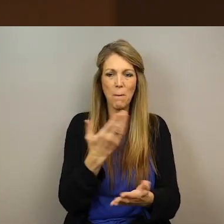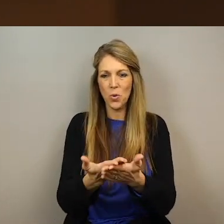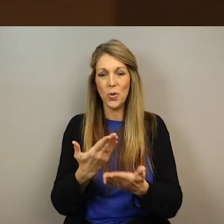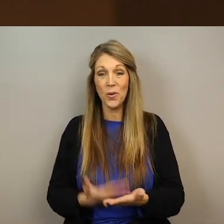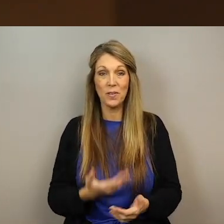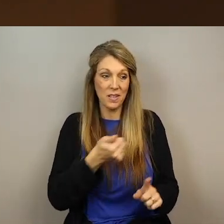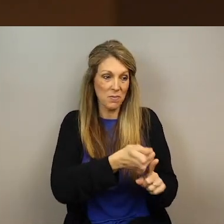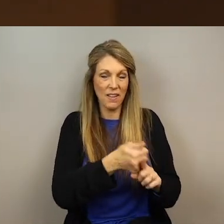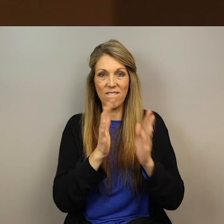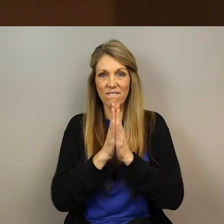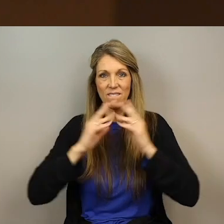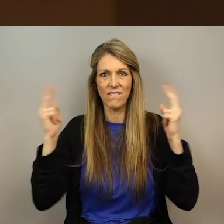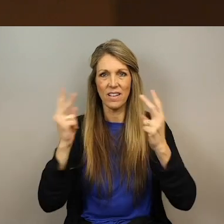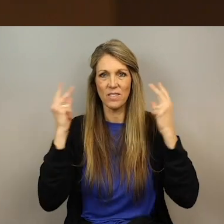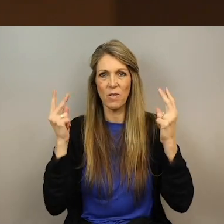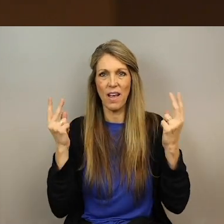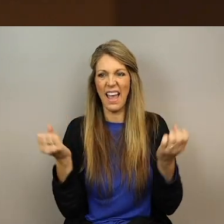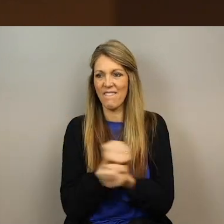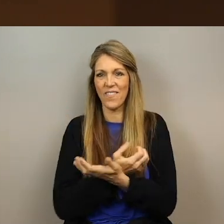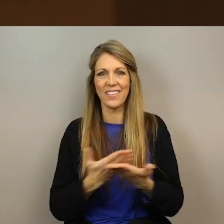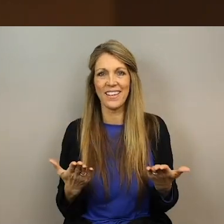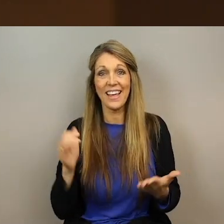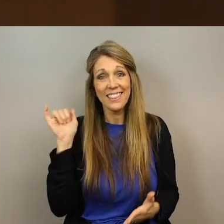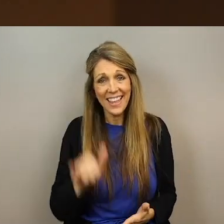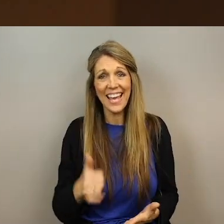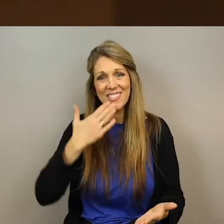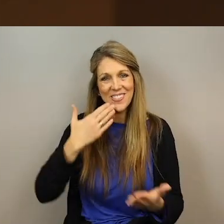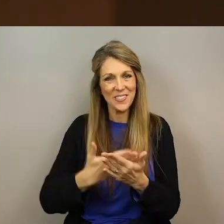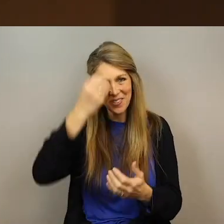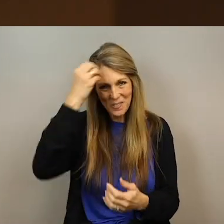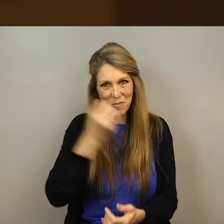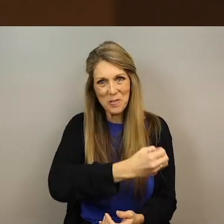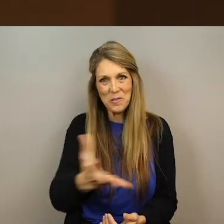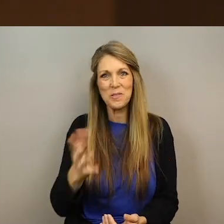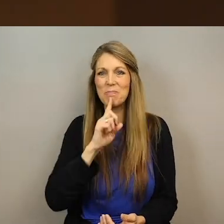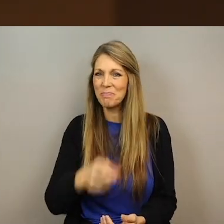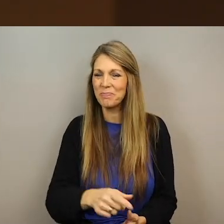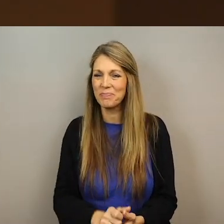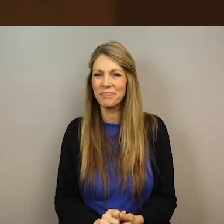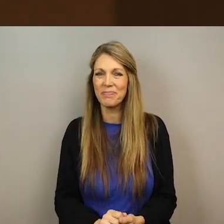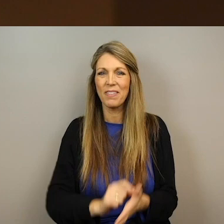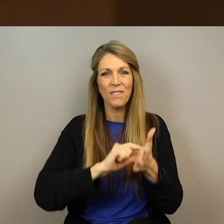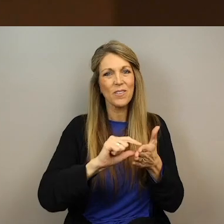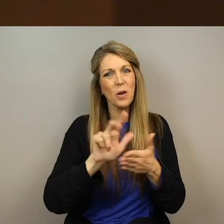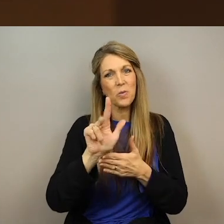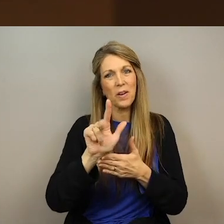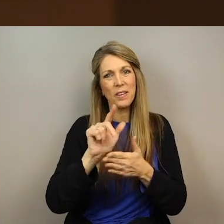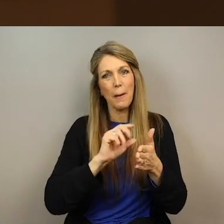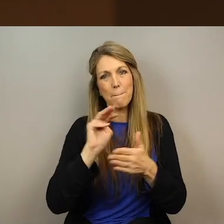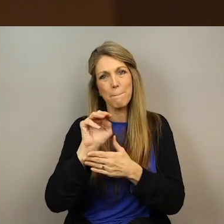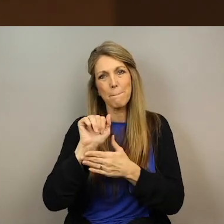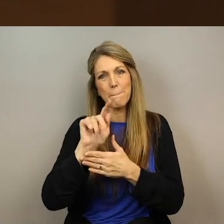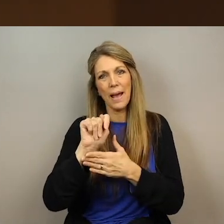himself victorious over all things. That, my friend, is the good news. Verse 23, Matthew 17,